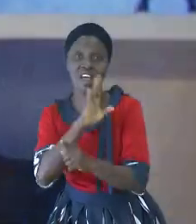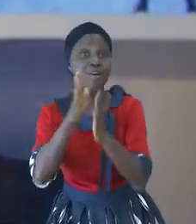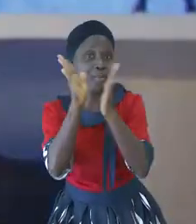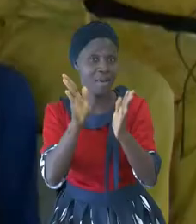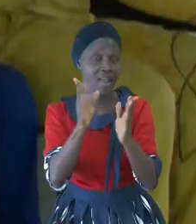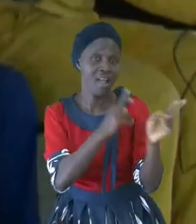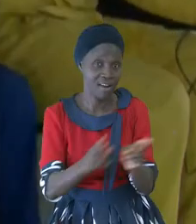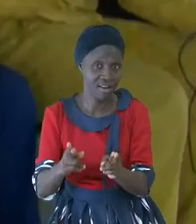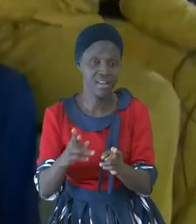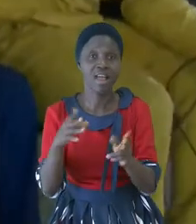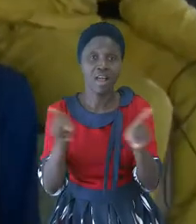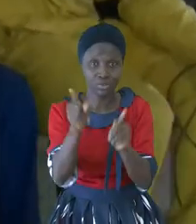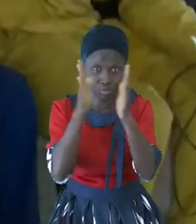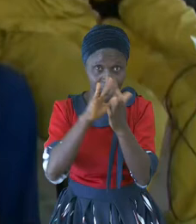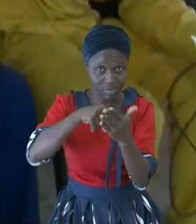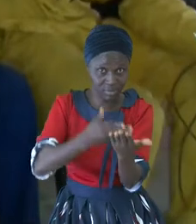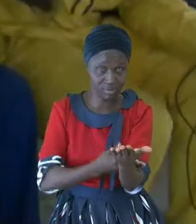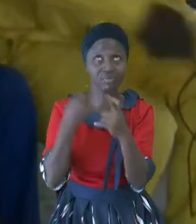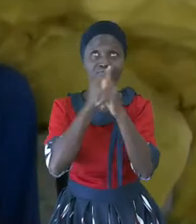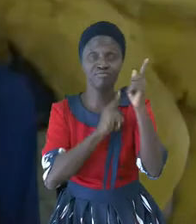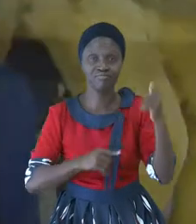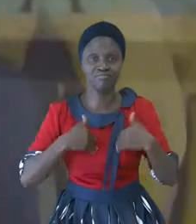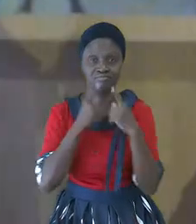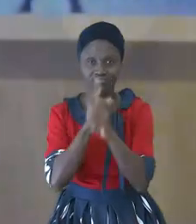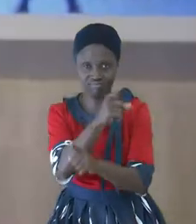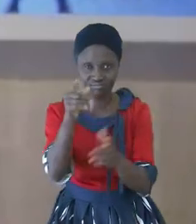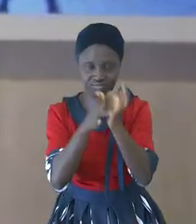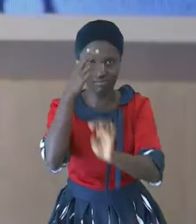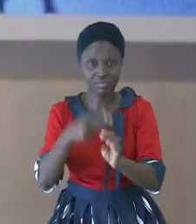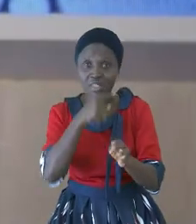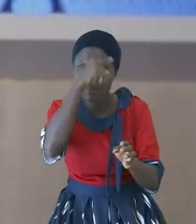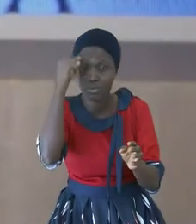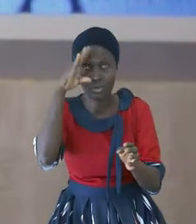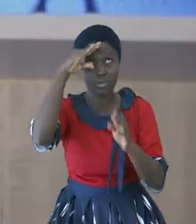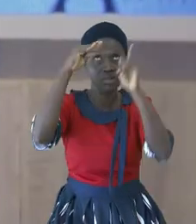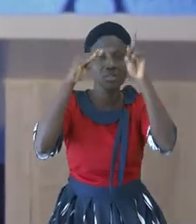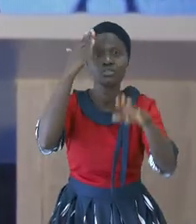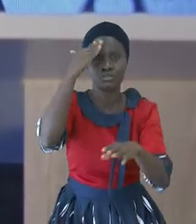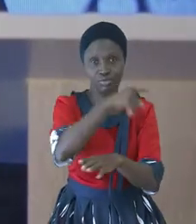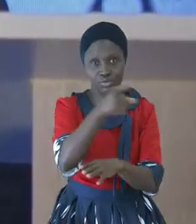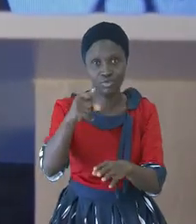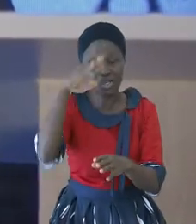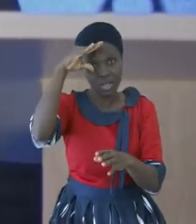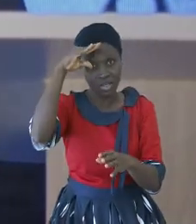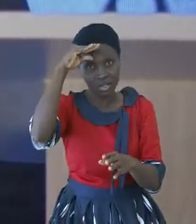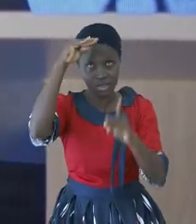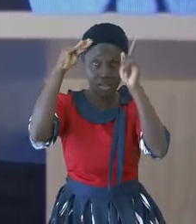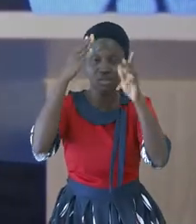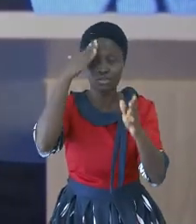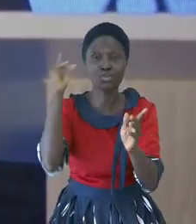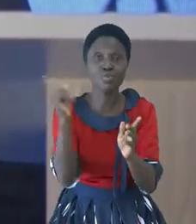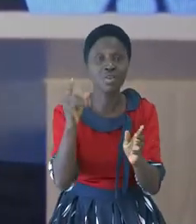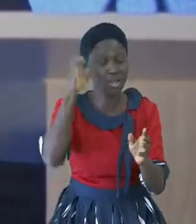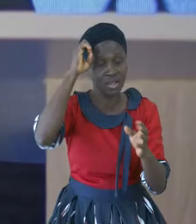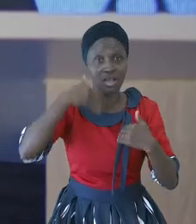has answered. Because he knows you. He knows why he has placed you. He knows your calling.